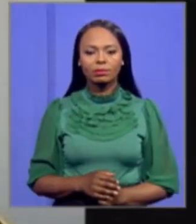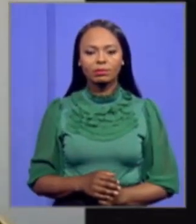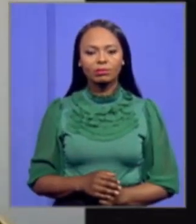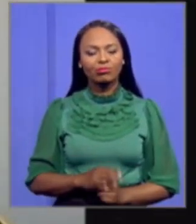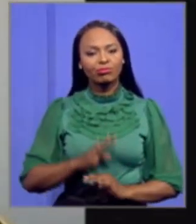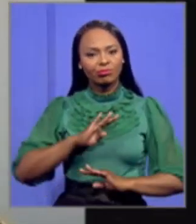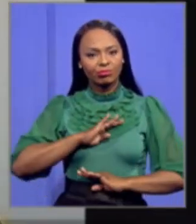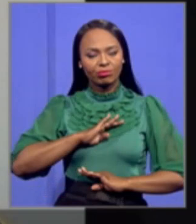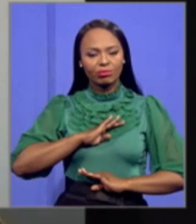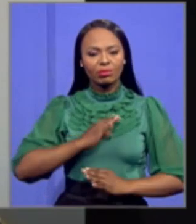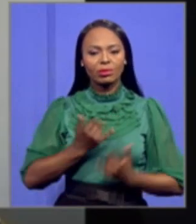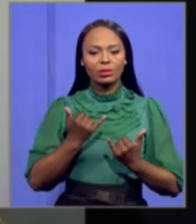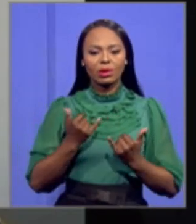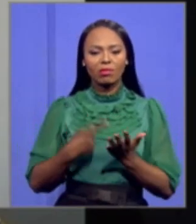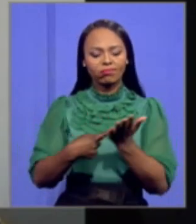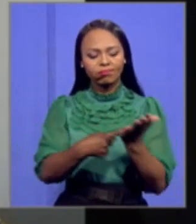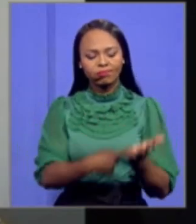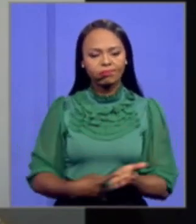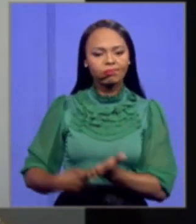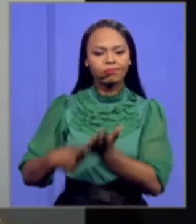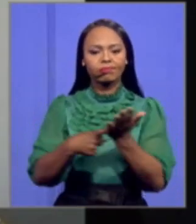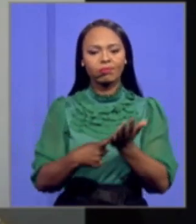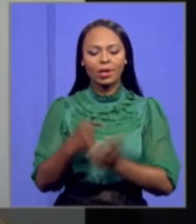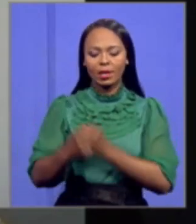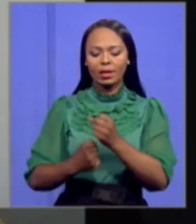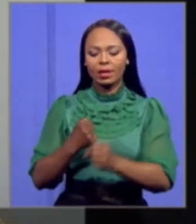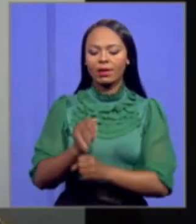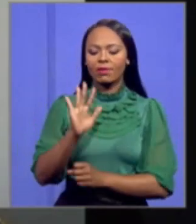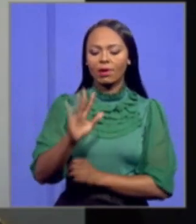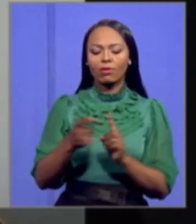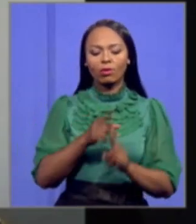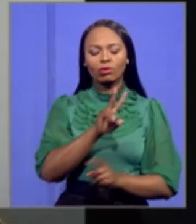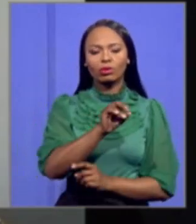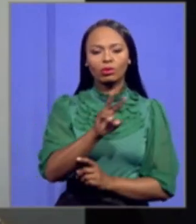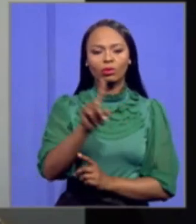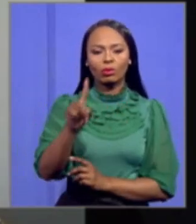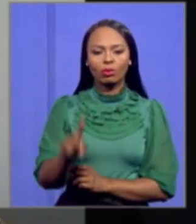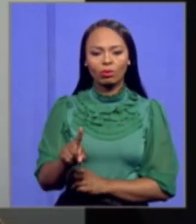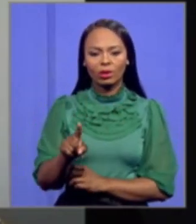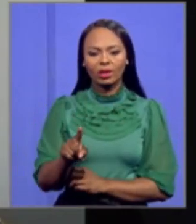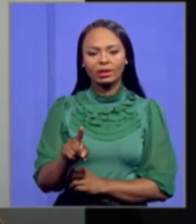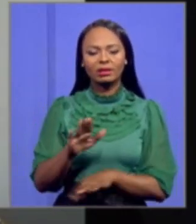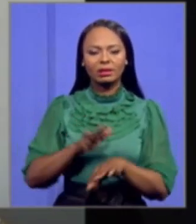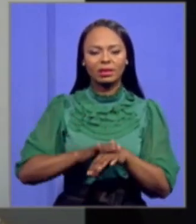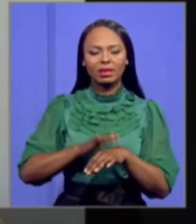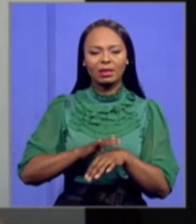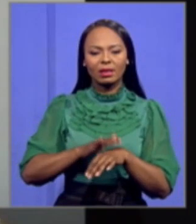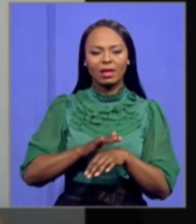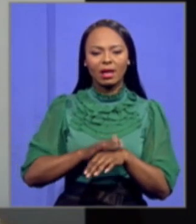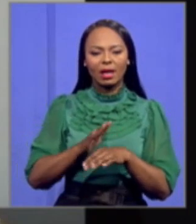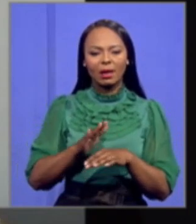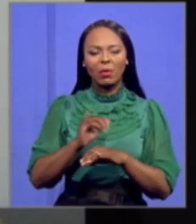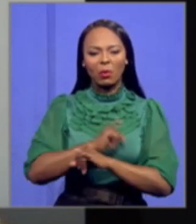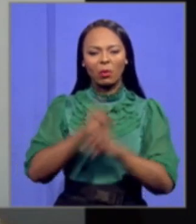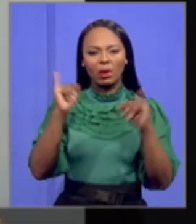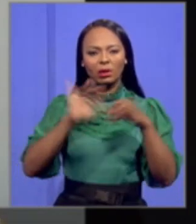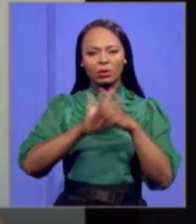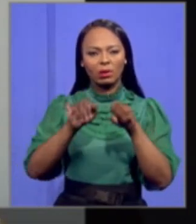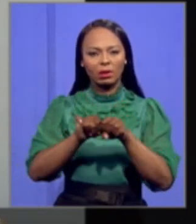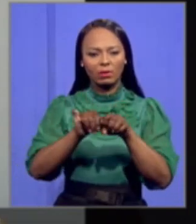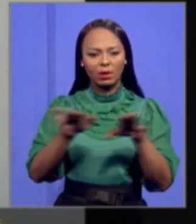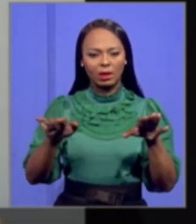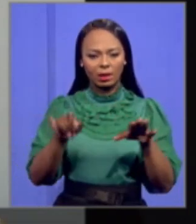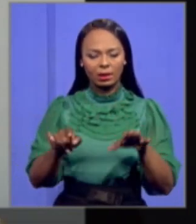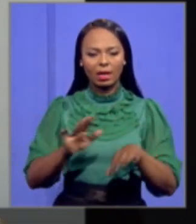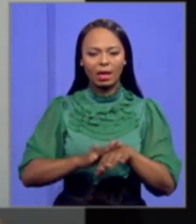We've been engaged with Parliament on this issue for almost 5 years now, since 2020 when we first tabled the proposals during the height of COVID-19, the lockdown,